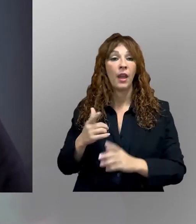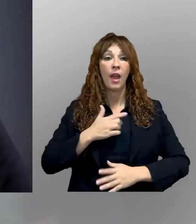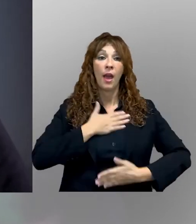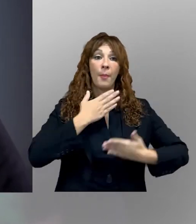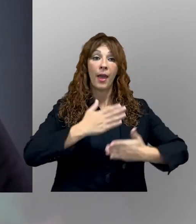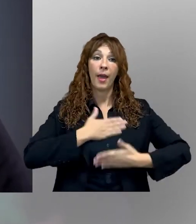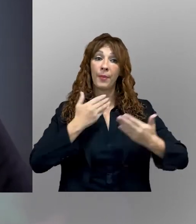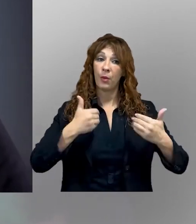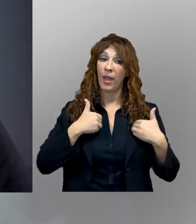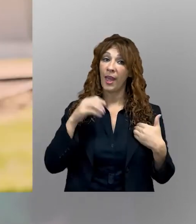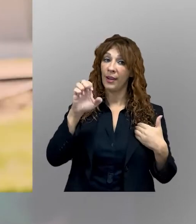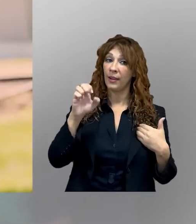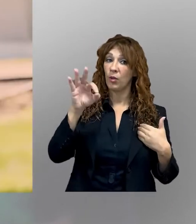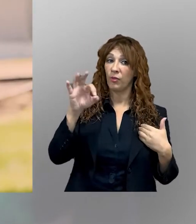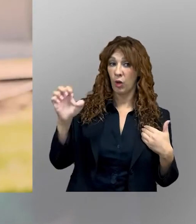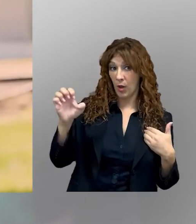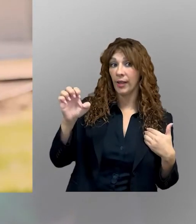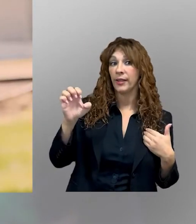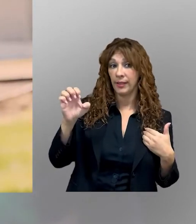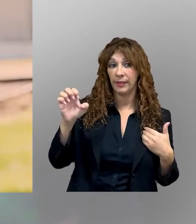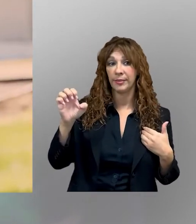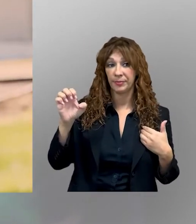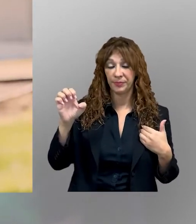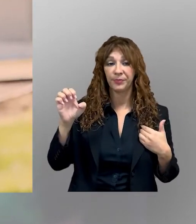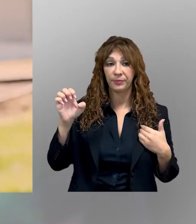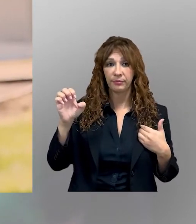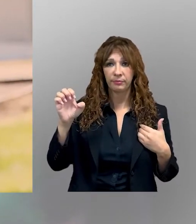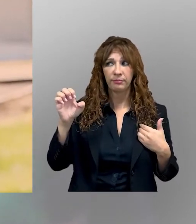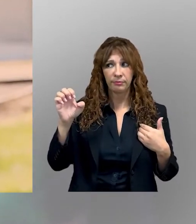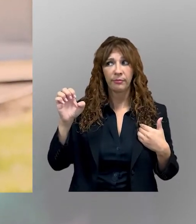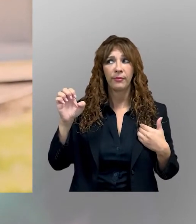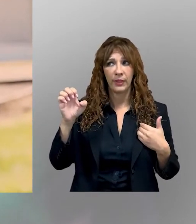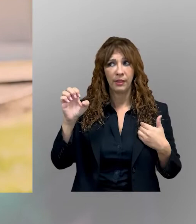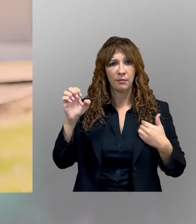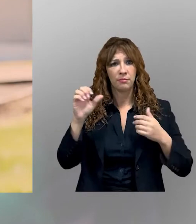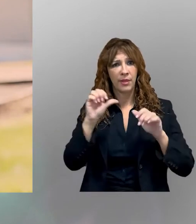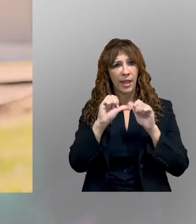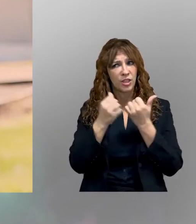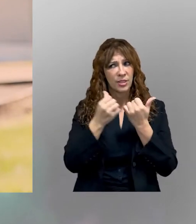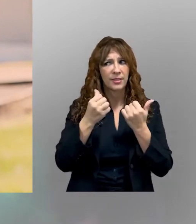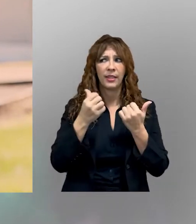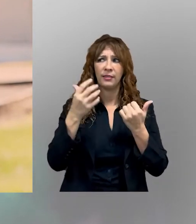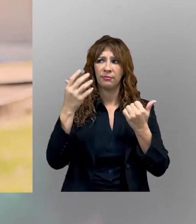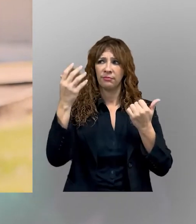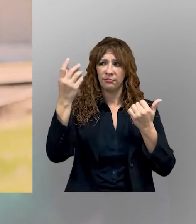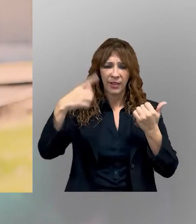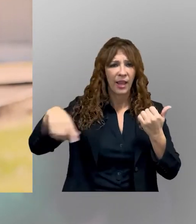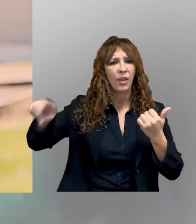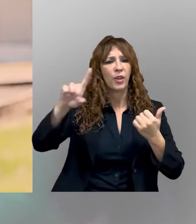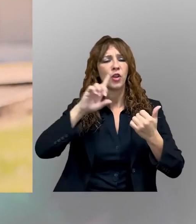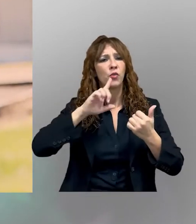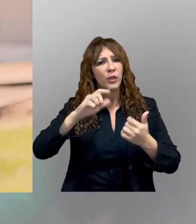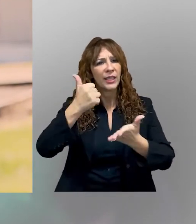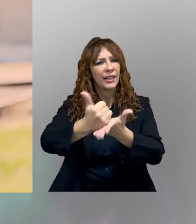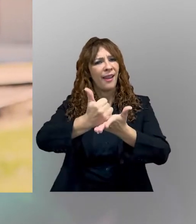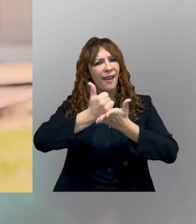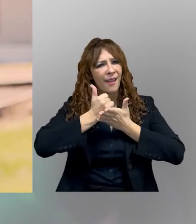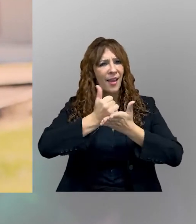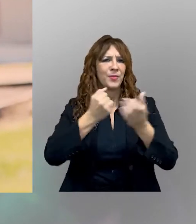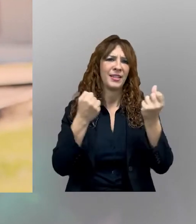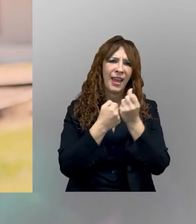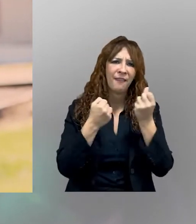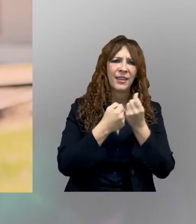And I'm happy that we have Equip for Equality out there that really advocate and